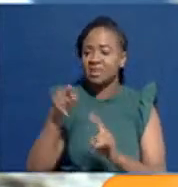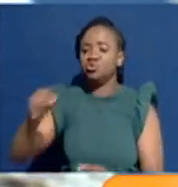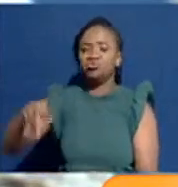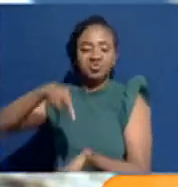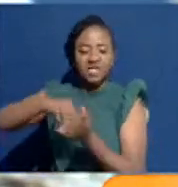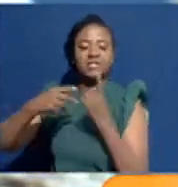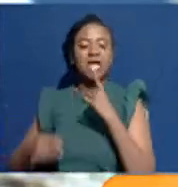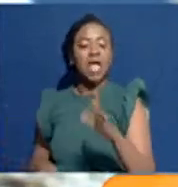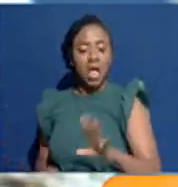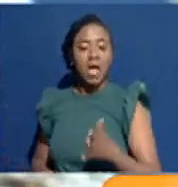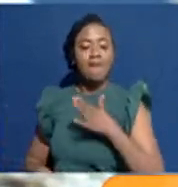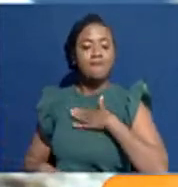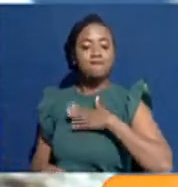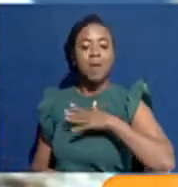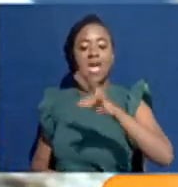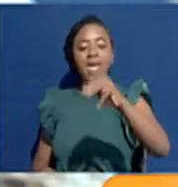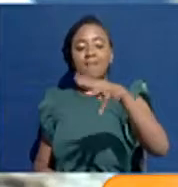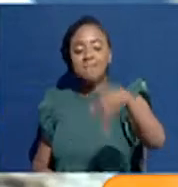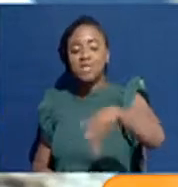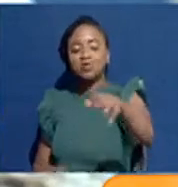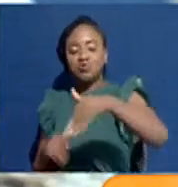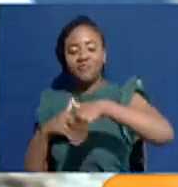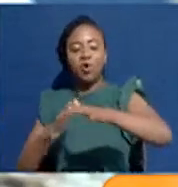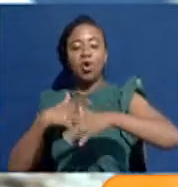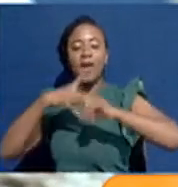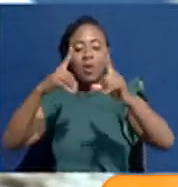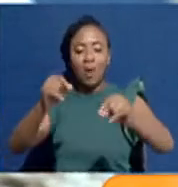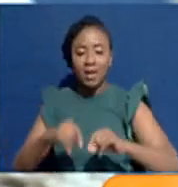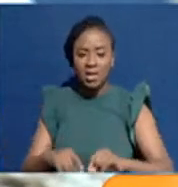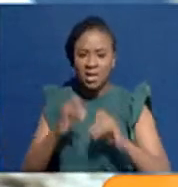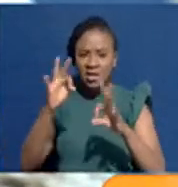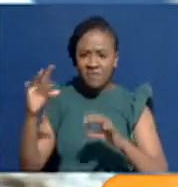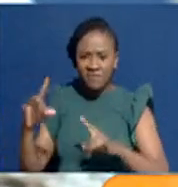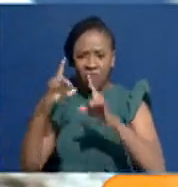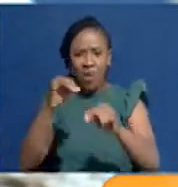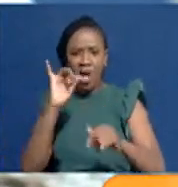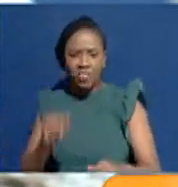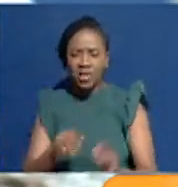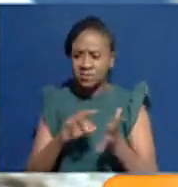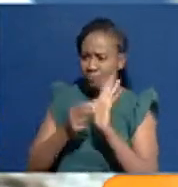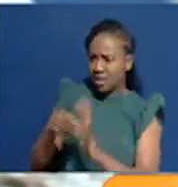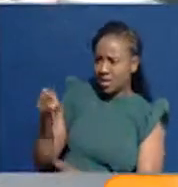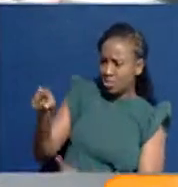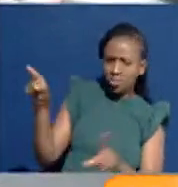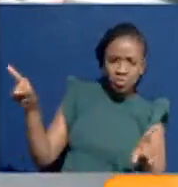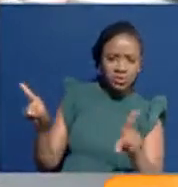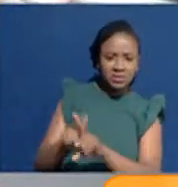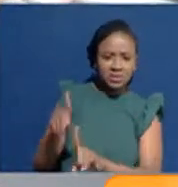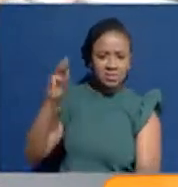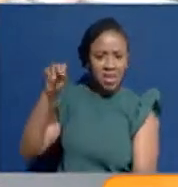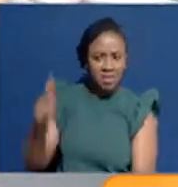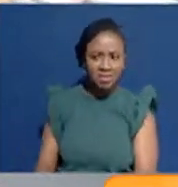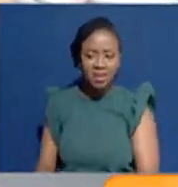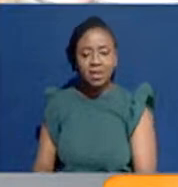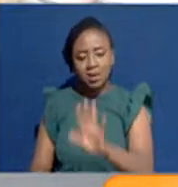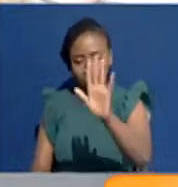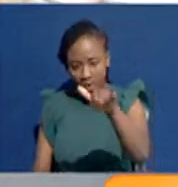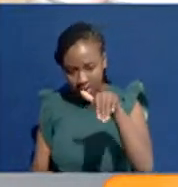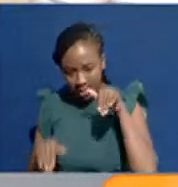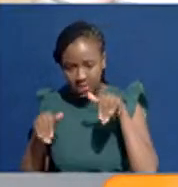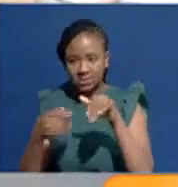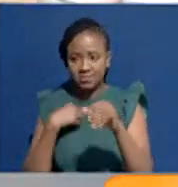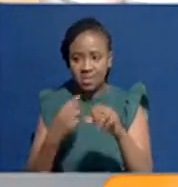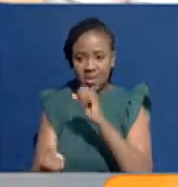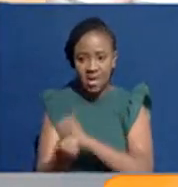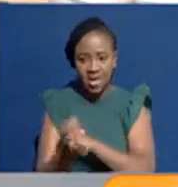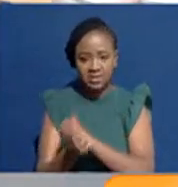makes you a member of Parliament. Because these people, I have not named anybody. Please, let me explain the concept I'm explaining here. Some,